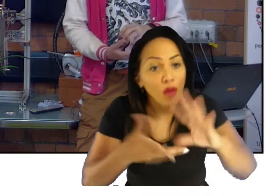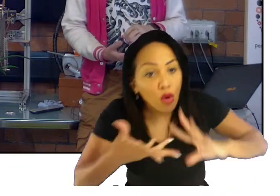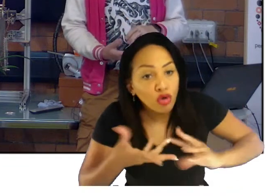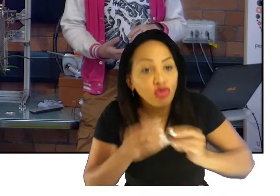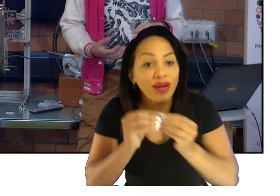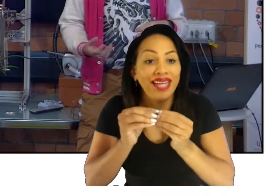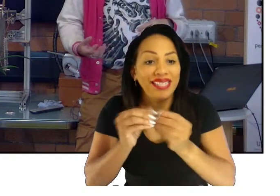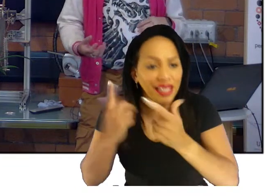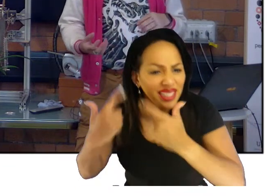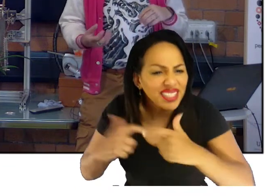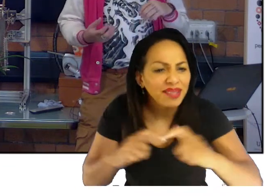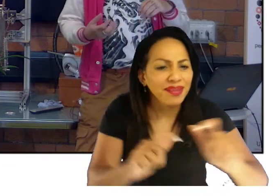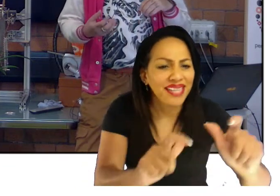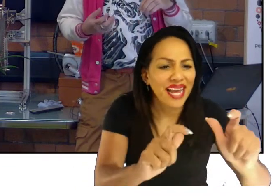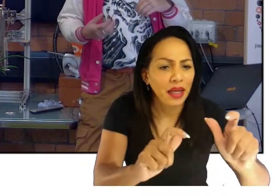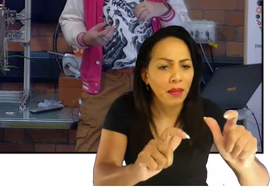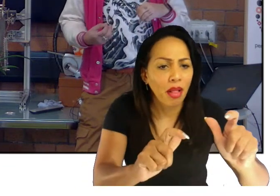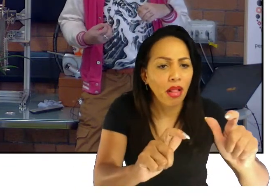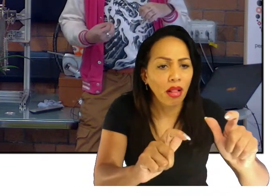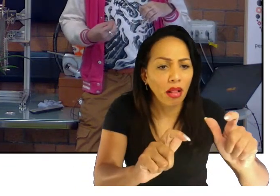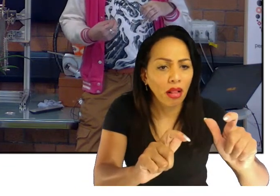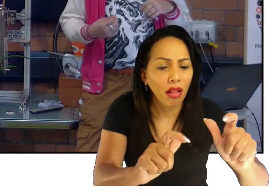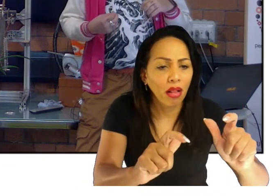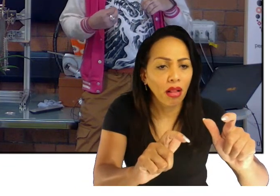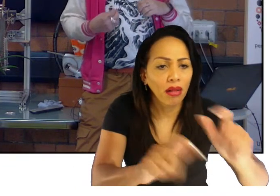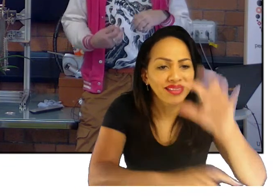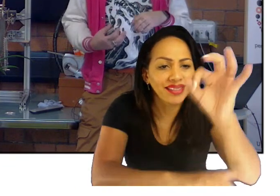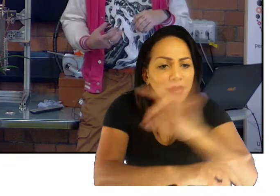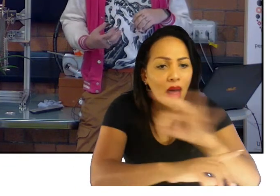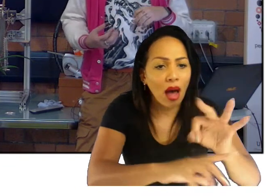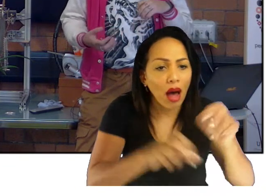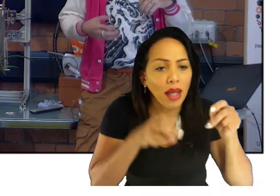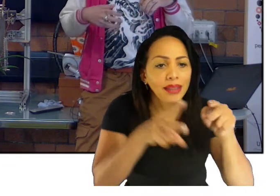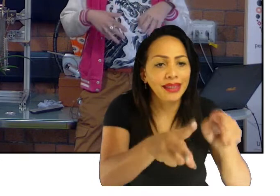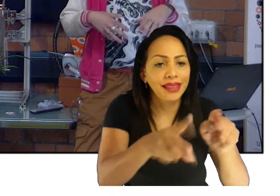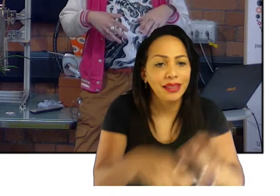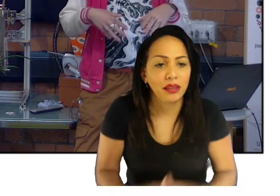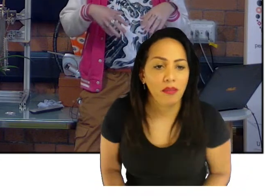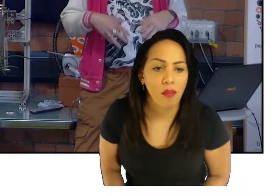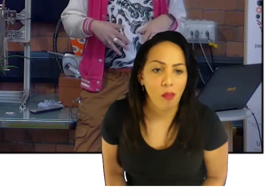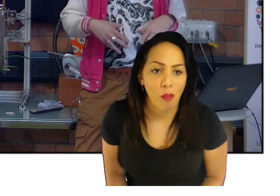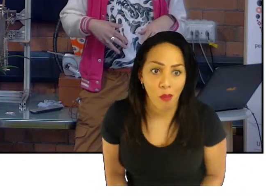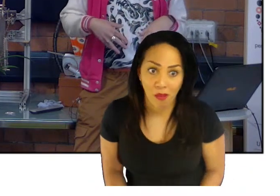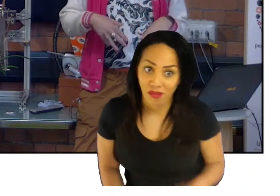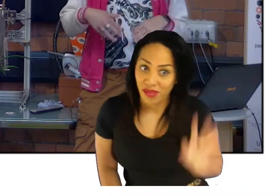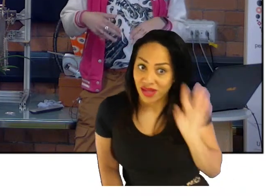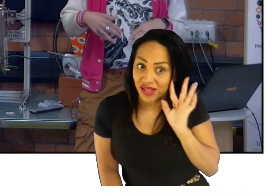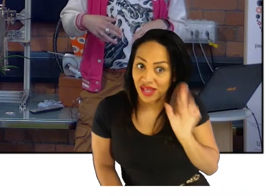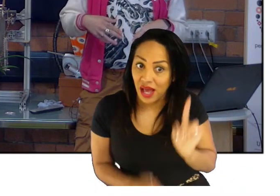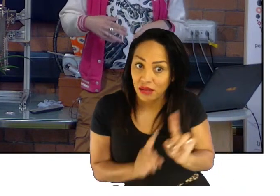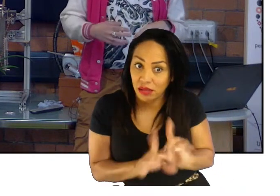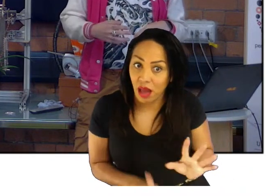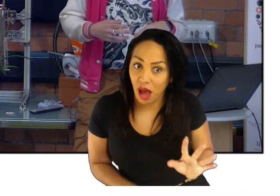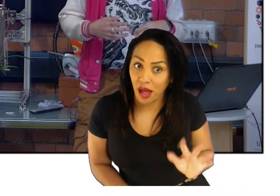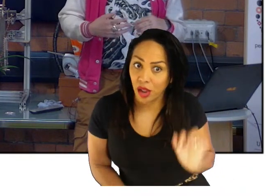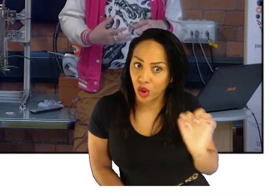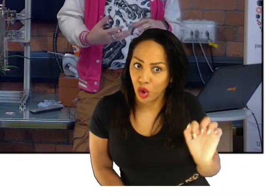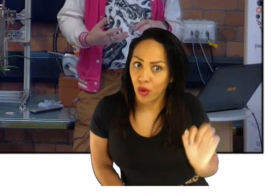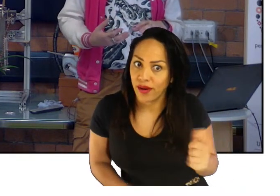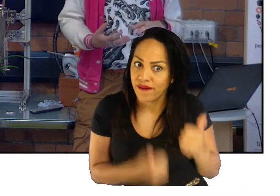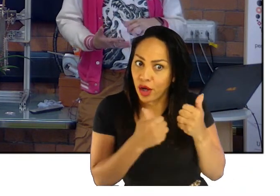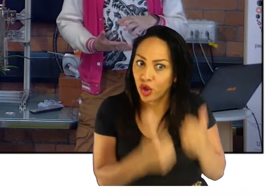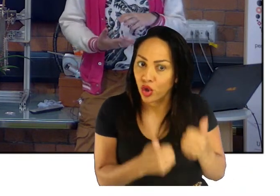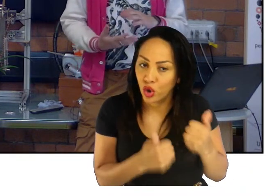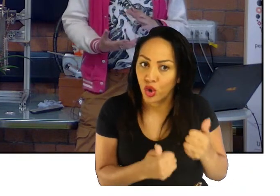You do sound like you're in a incredible position for doing that, because it